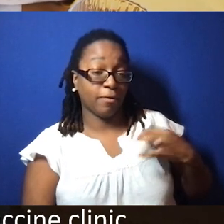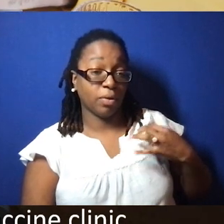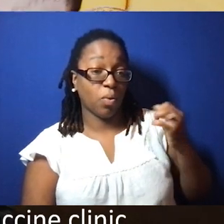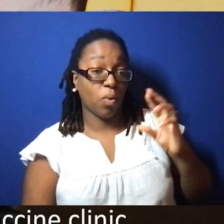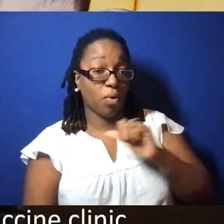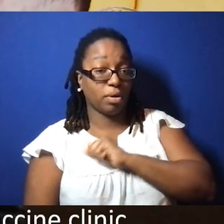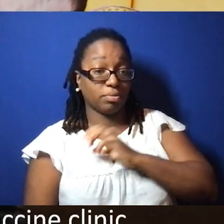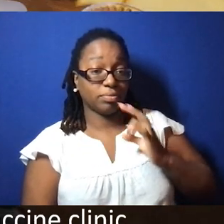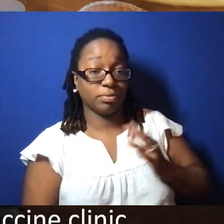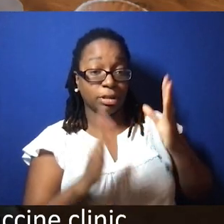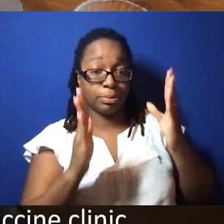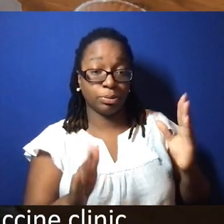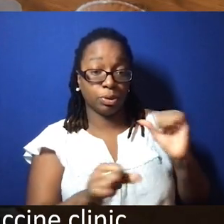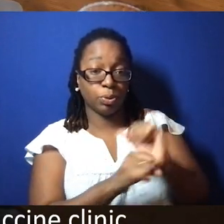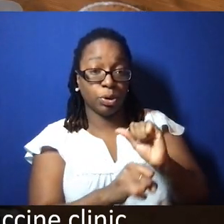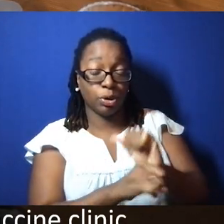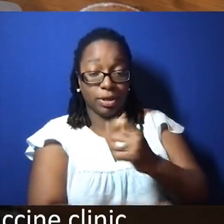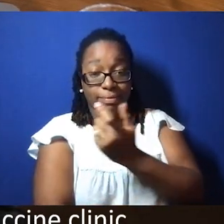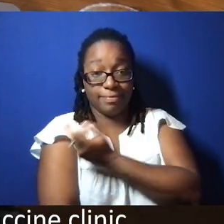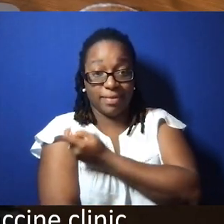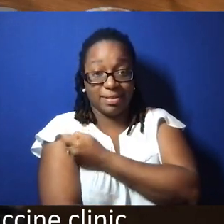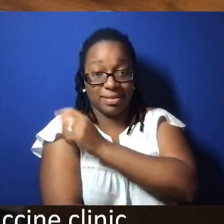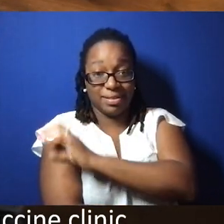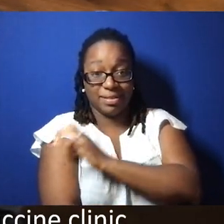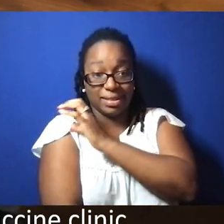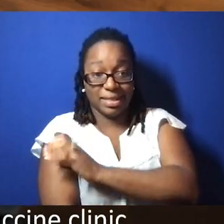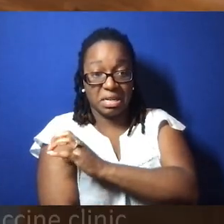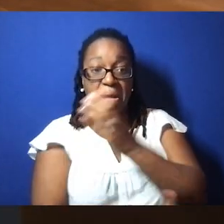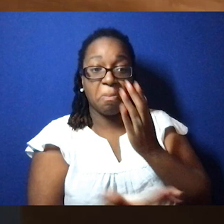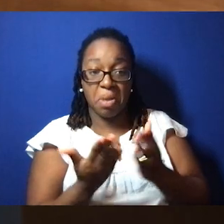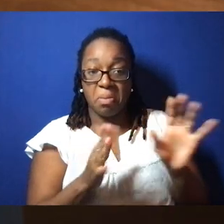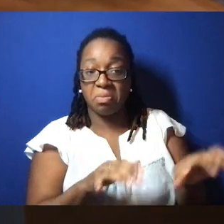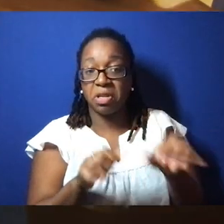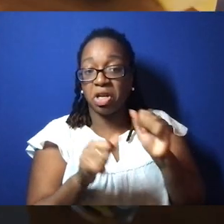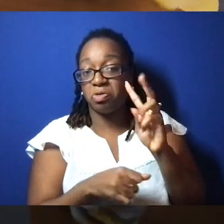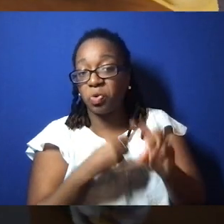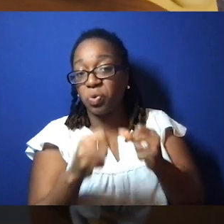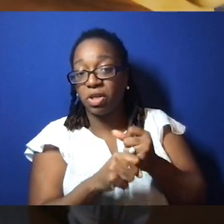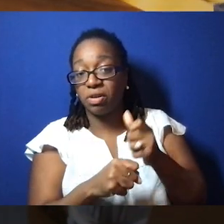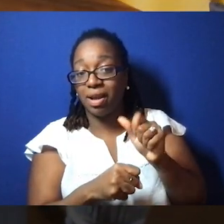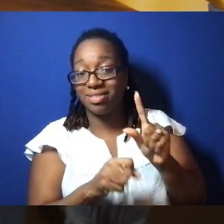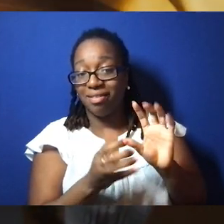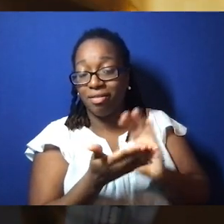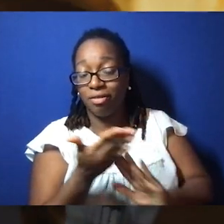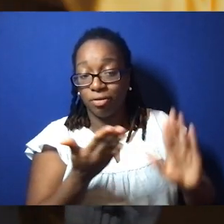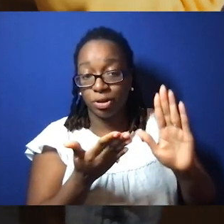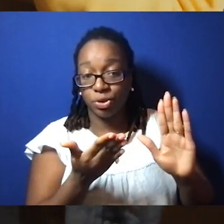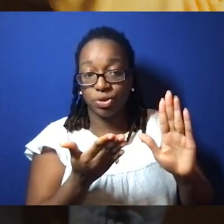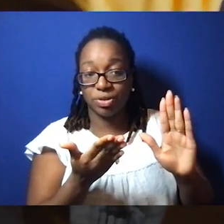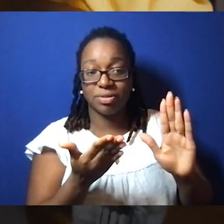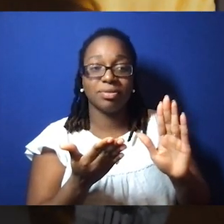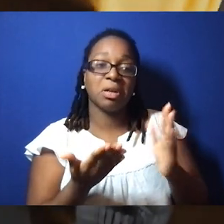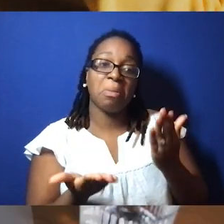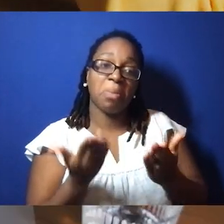a volunteer or staff person working in a vaccine clinic may have taken 2 years of ASL